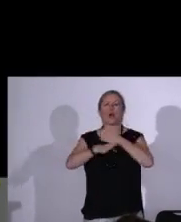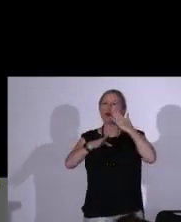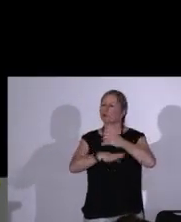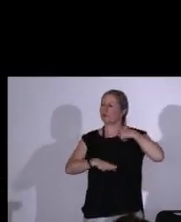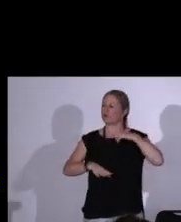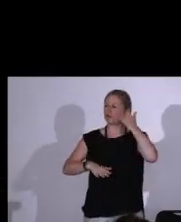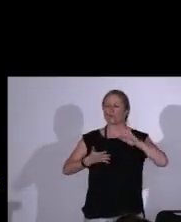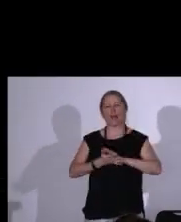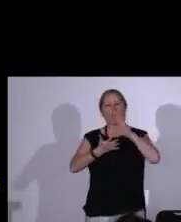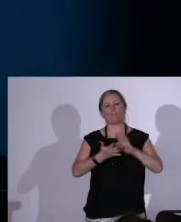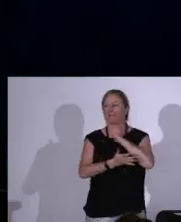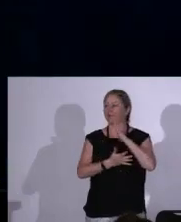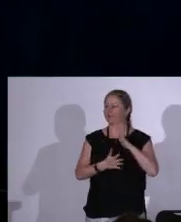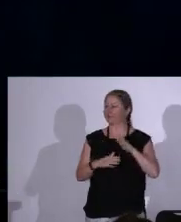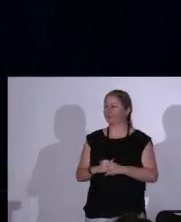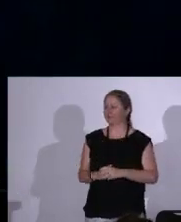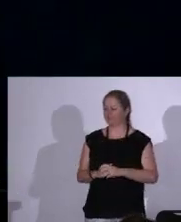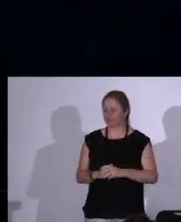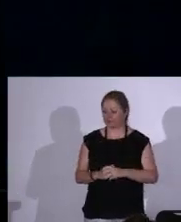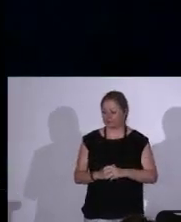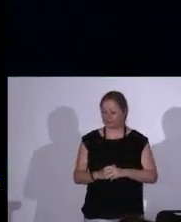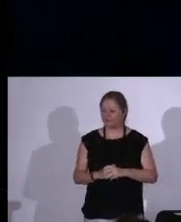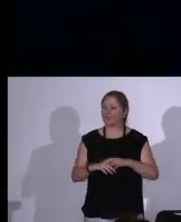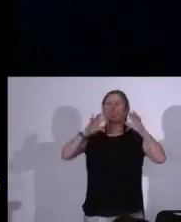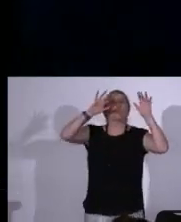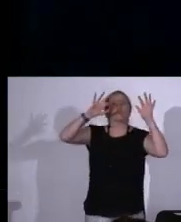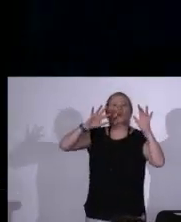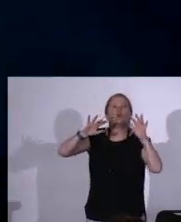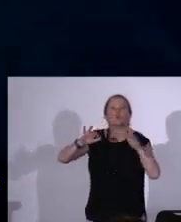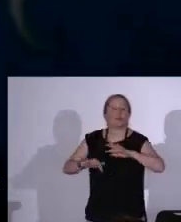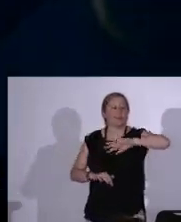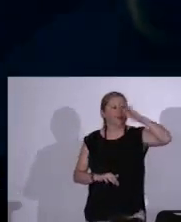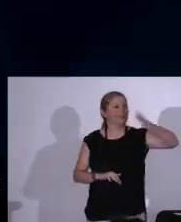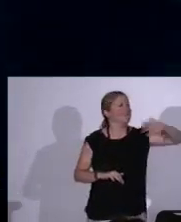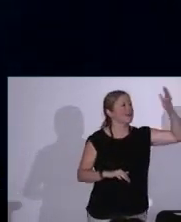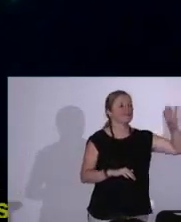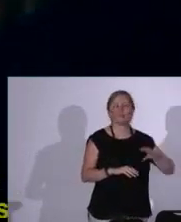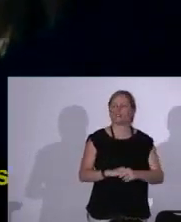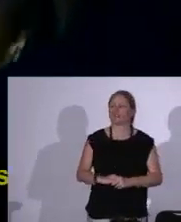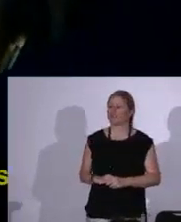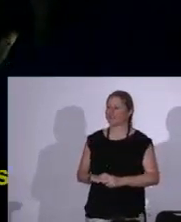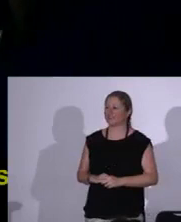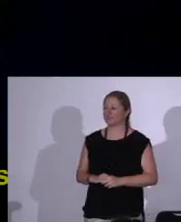because like, but it's snowing in the mountains.